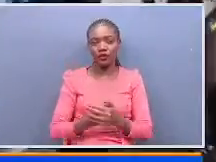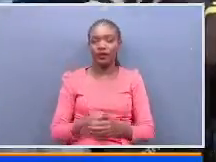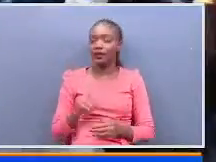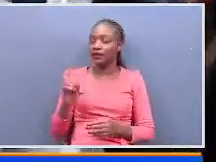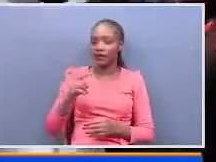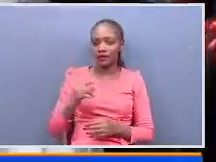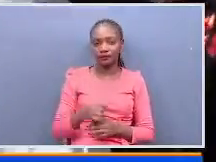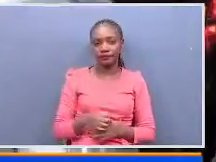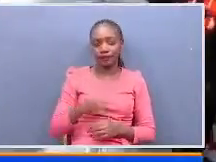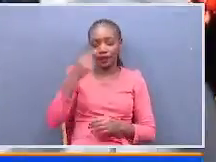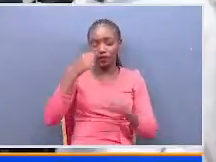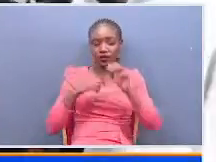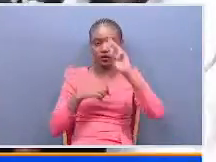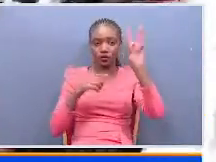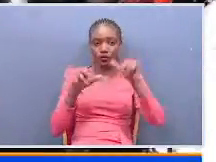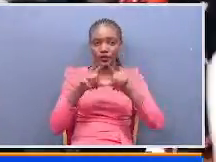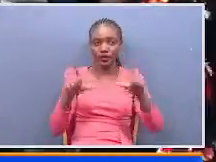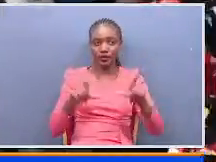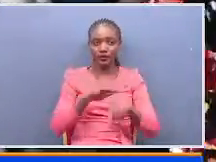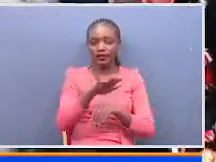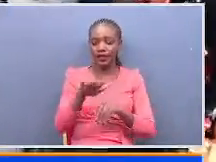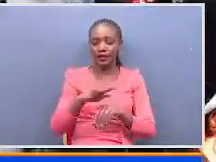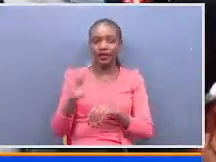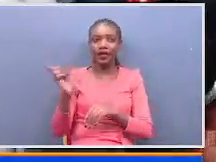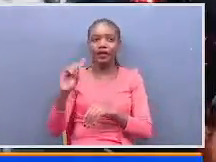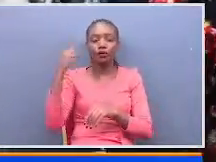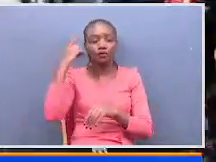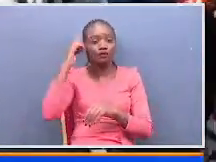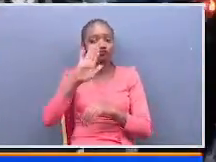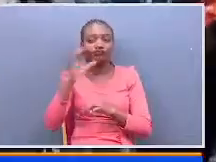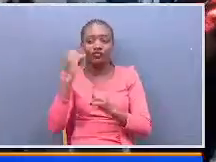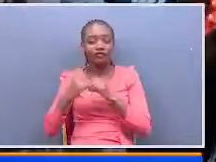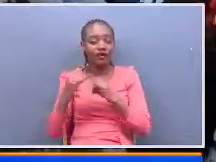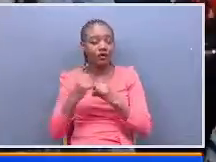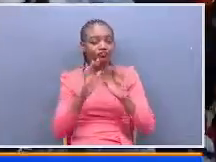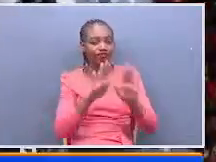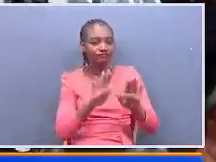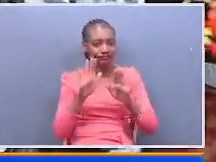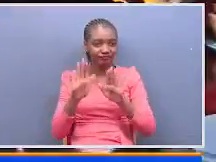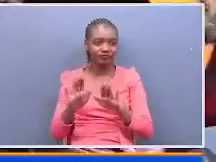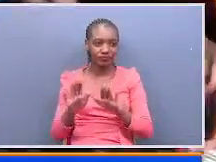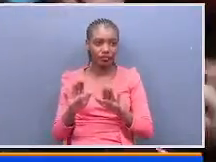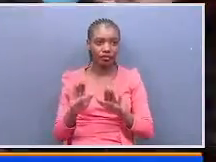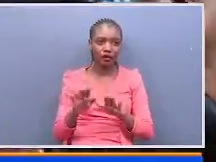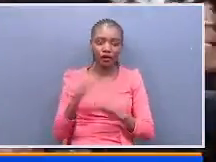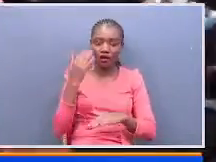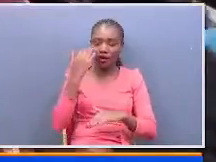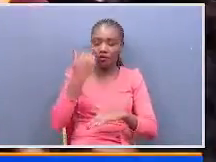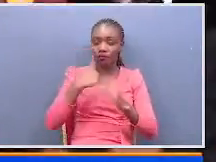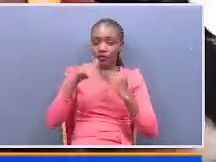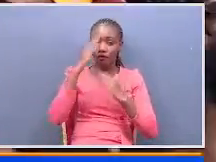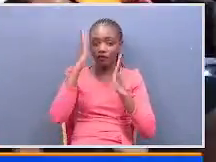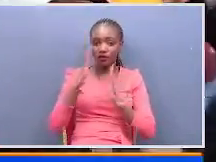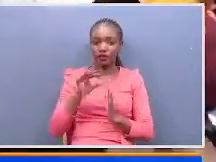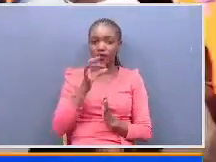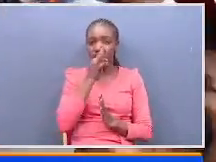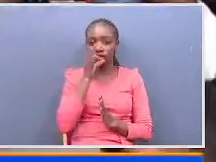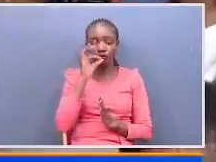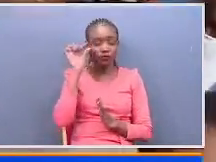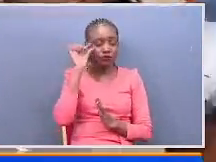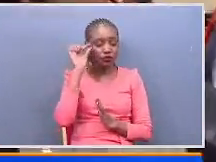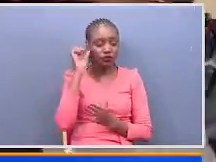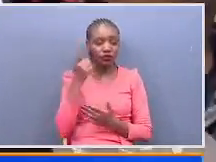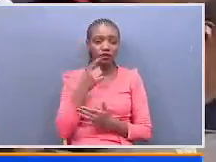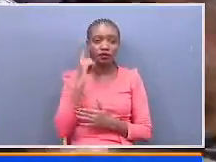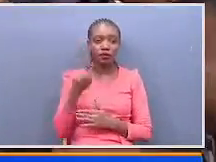and Westlands areas in Nairobi for his final rally, Roots Party presidential candidate Professor George Wajackoyah has